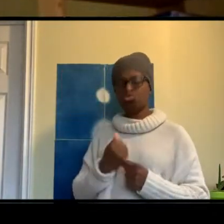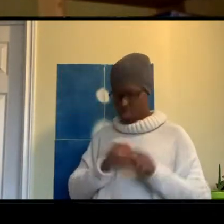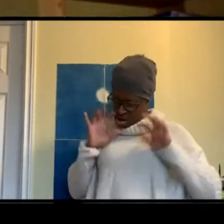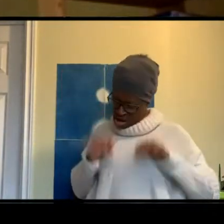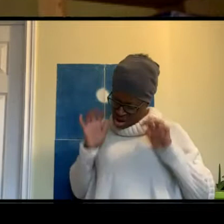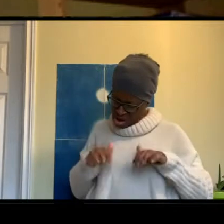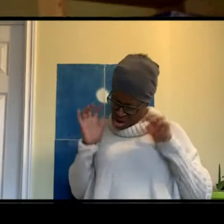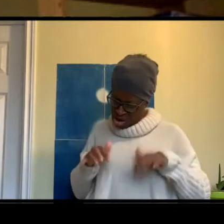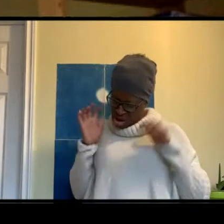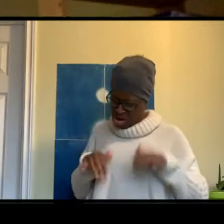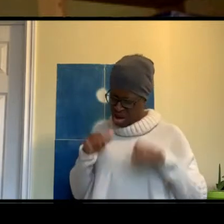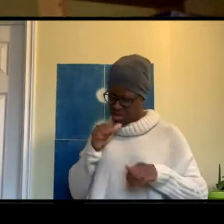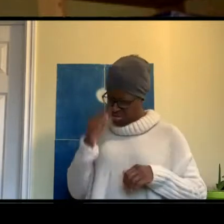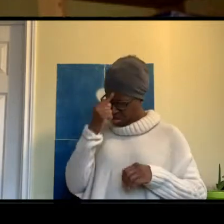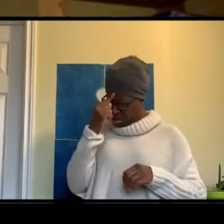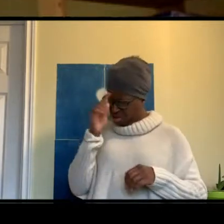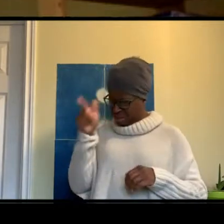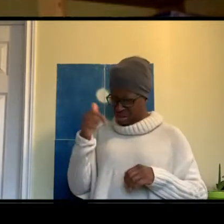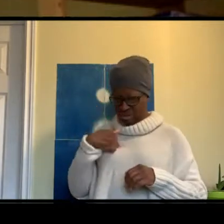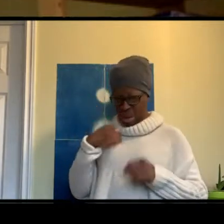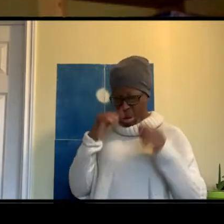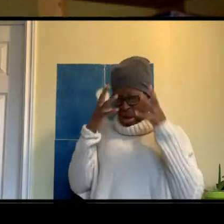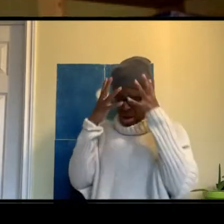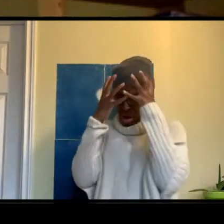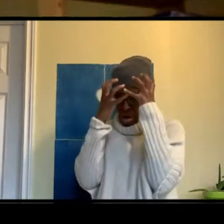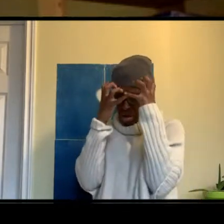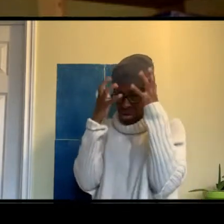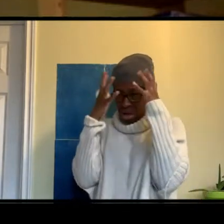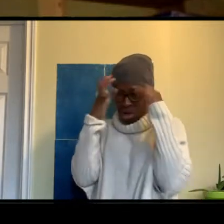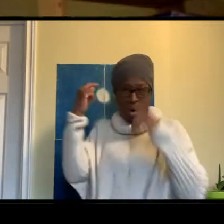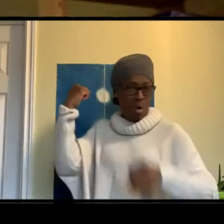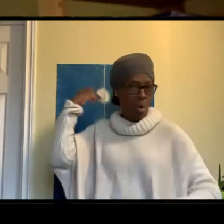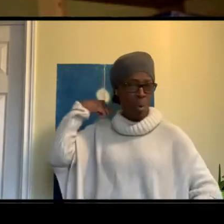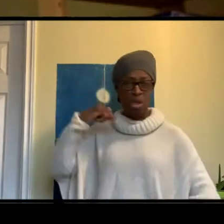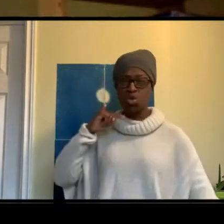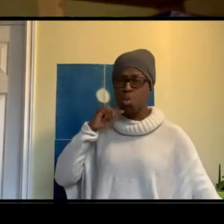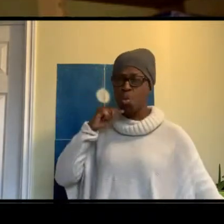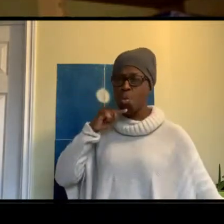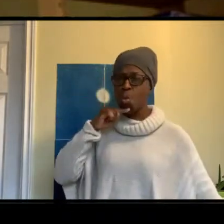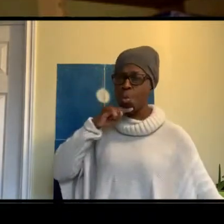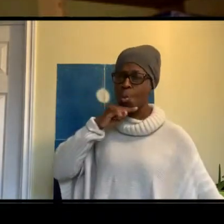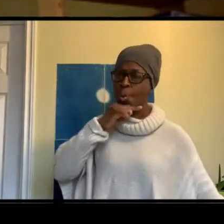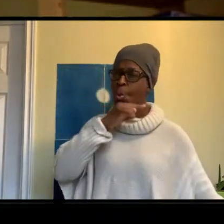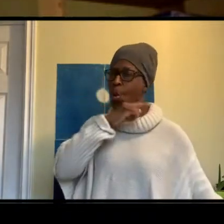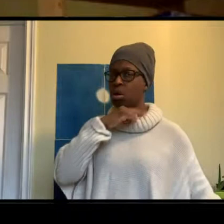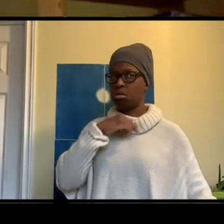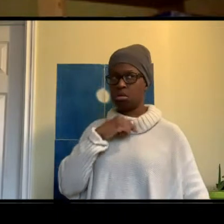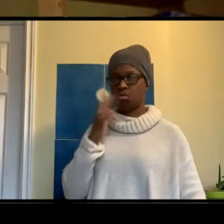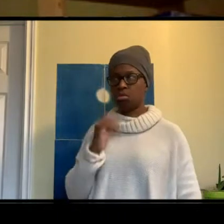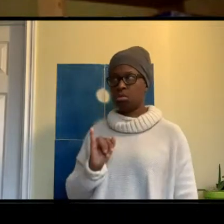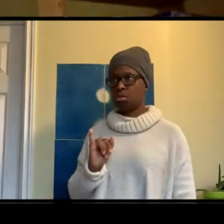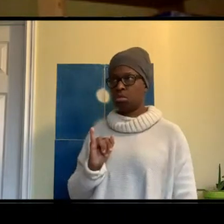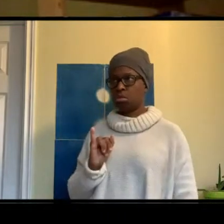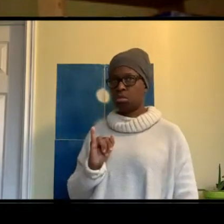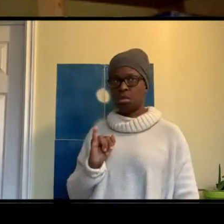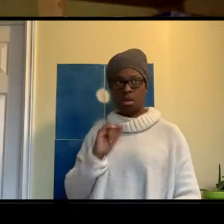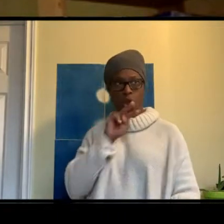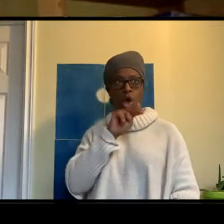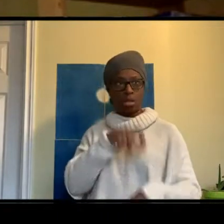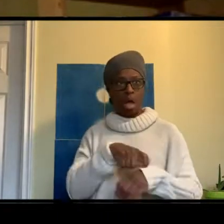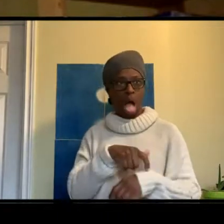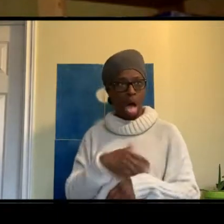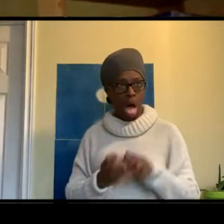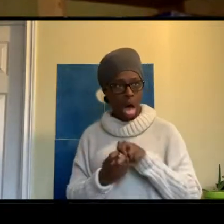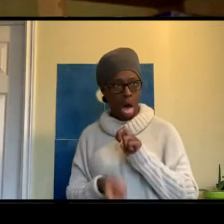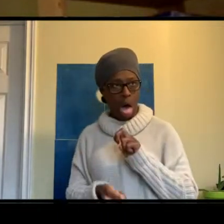My eyes are burning. My back is really stiff. It's like somehow you've tuned all of that out. You haven't connected with your body, so that's why I try to,